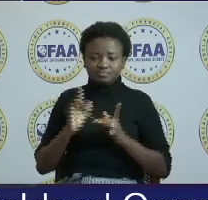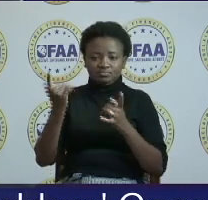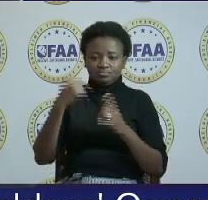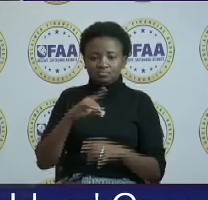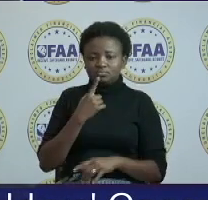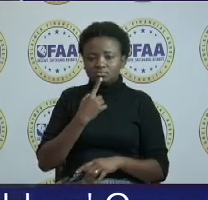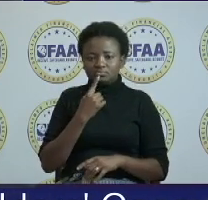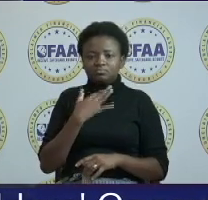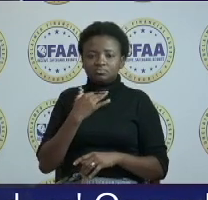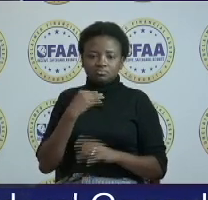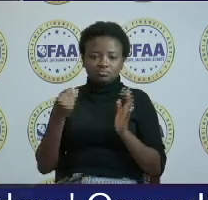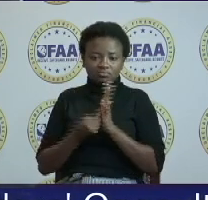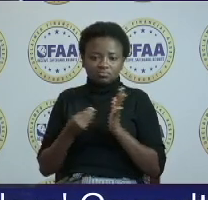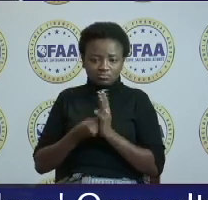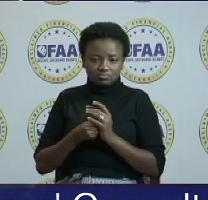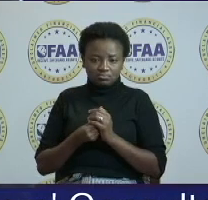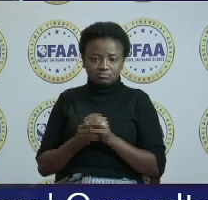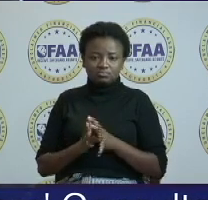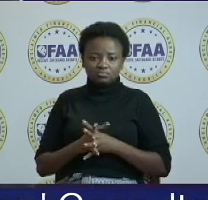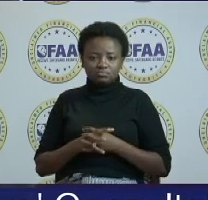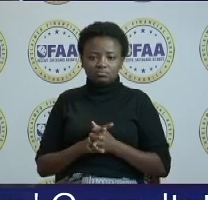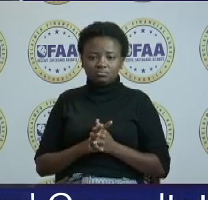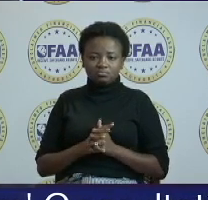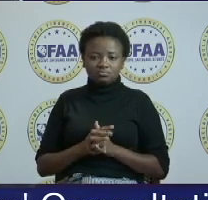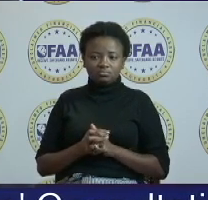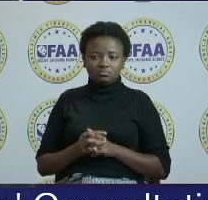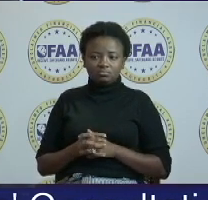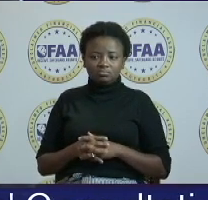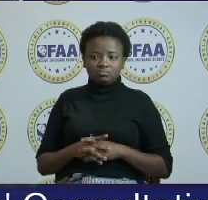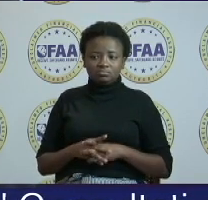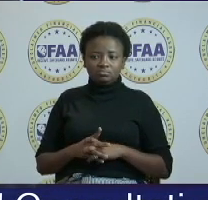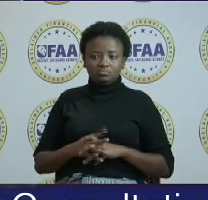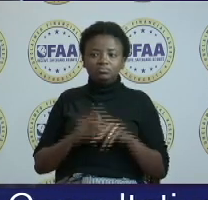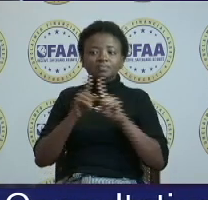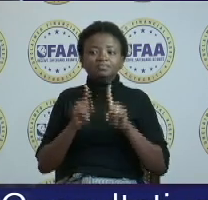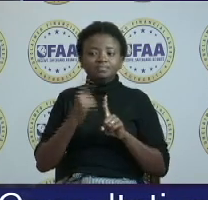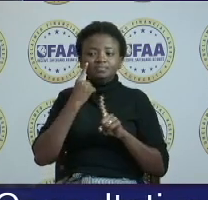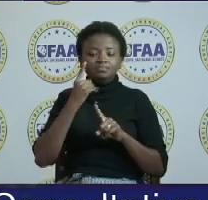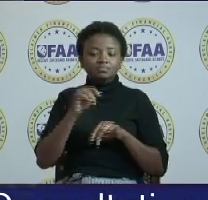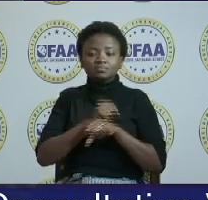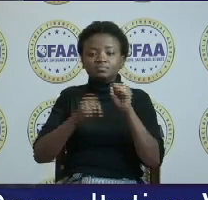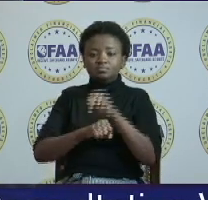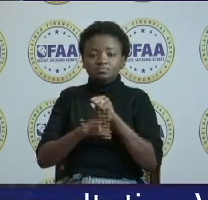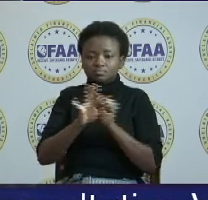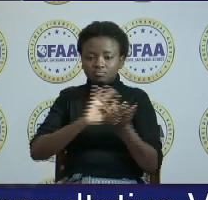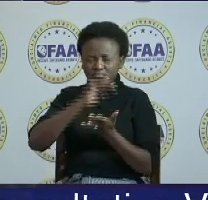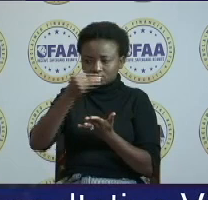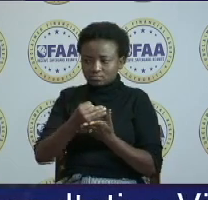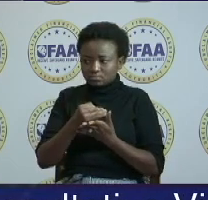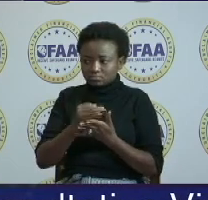and especially for the low value claims. And unfortunately, if you look at the strata of the fund,